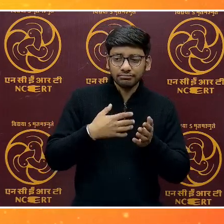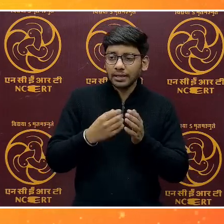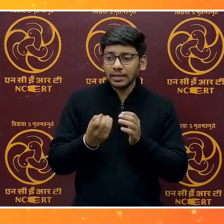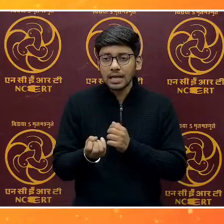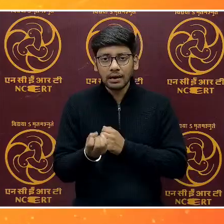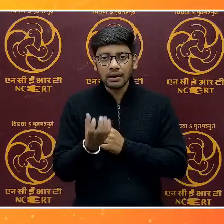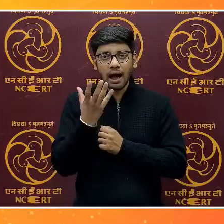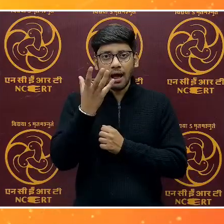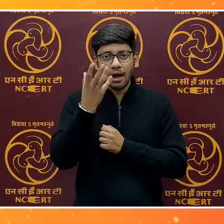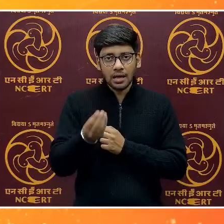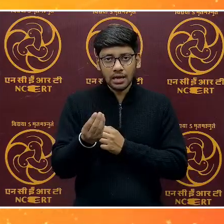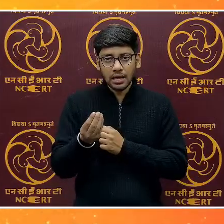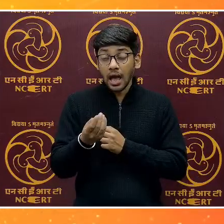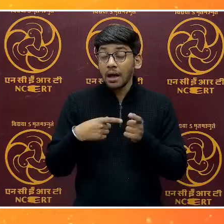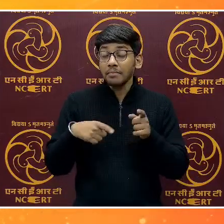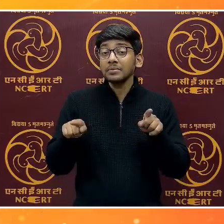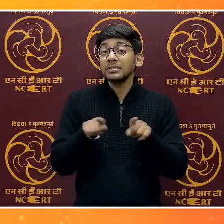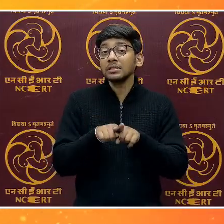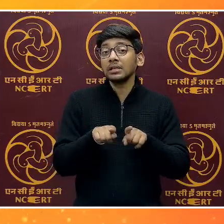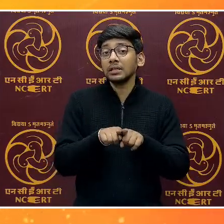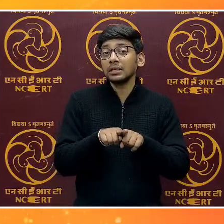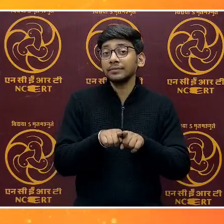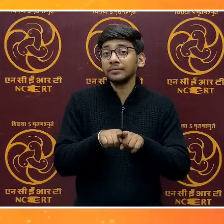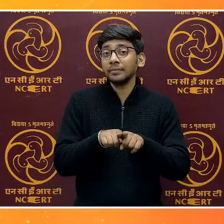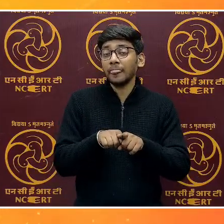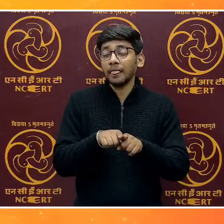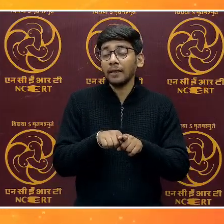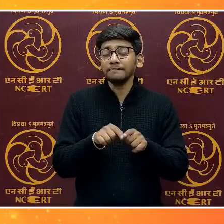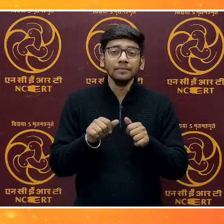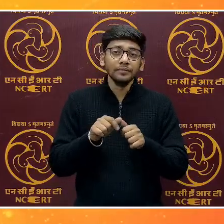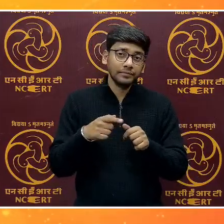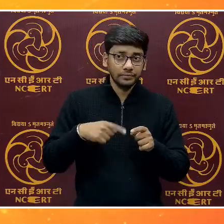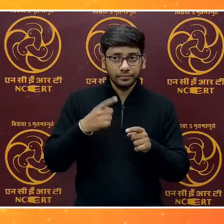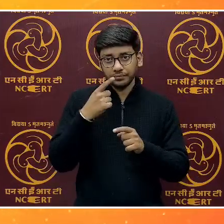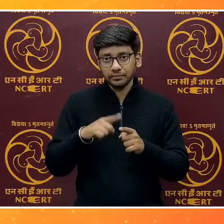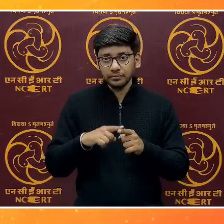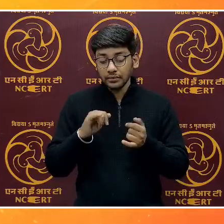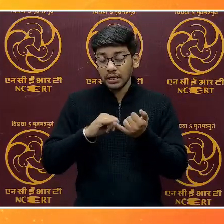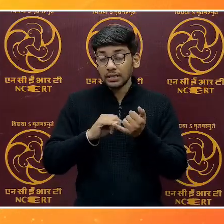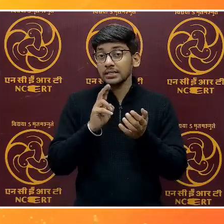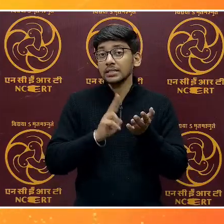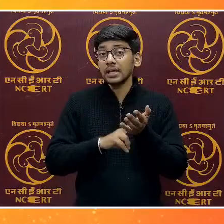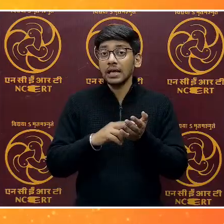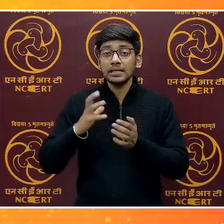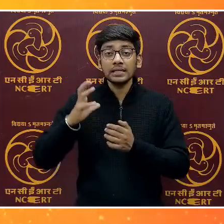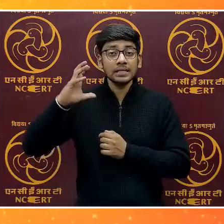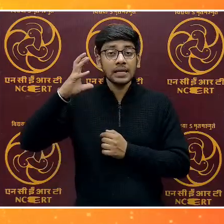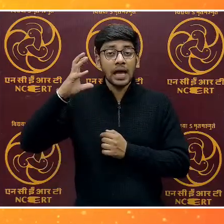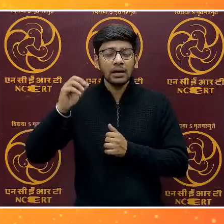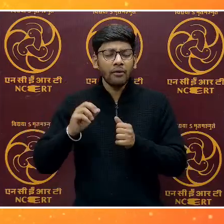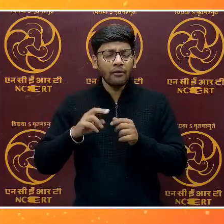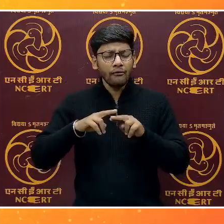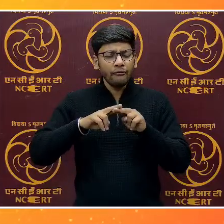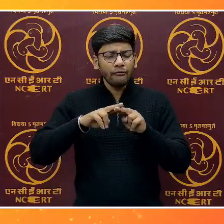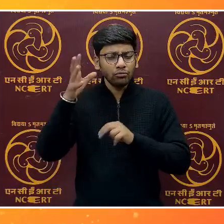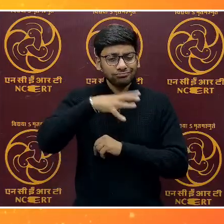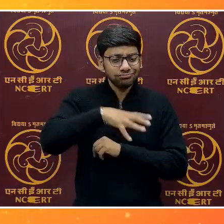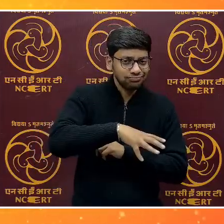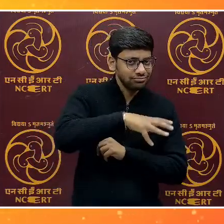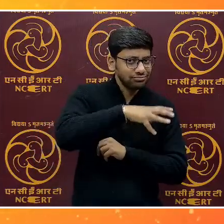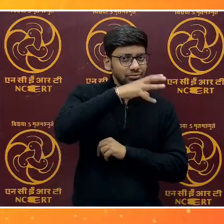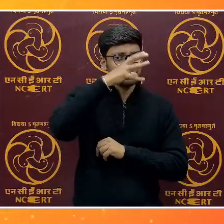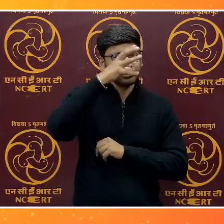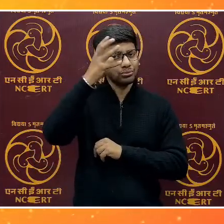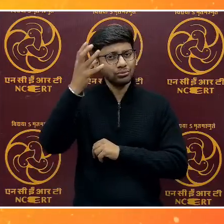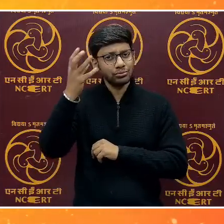some actions along with reading the poem. Okay. Alright, the sun that shines all day so